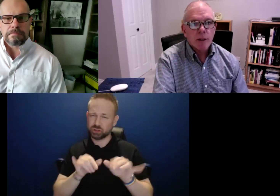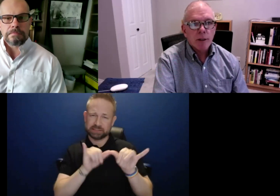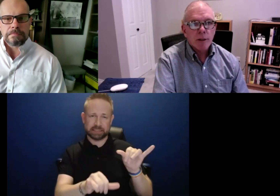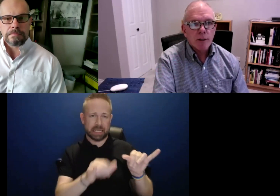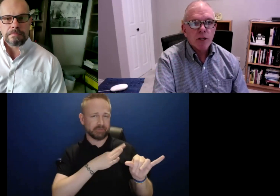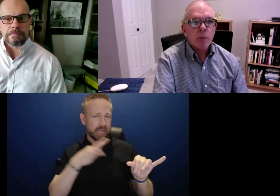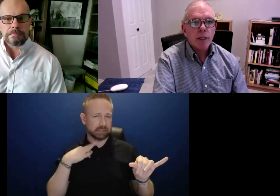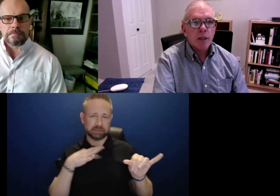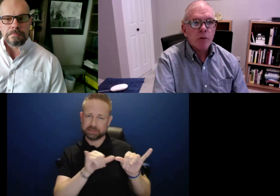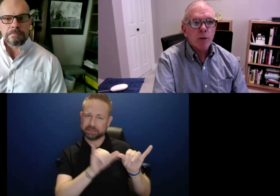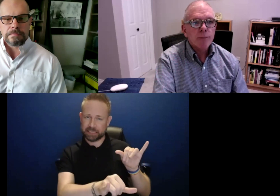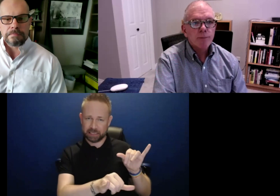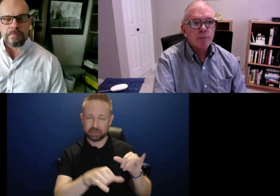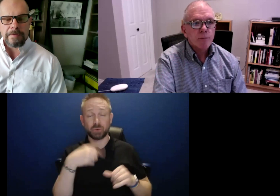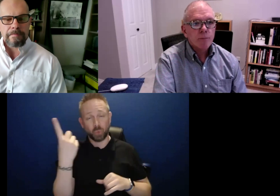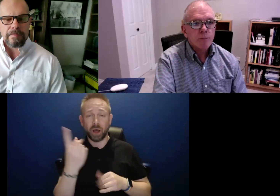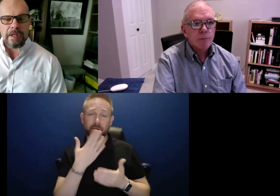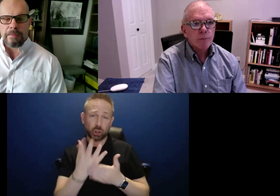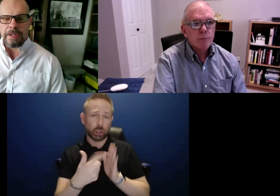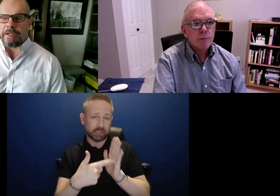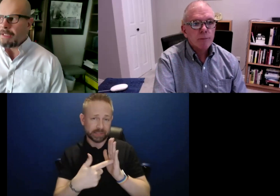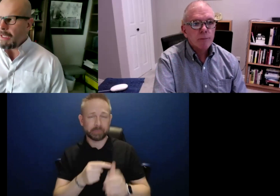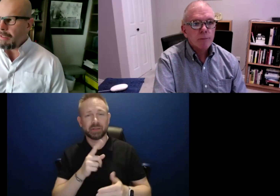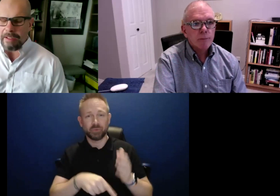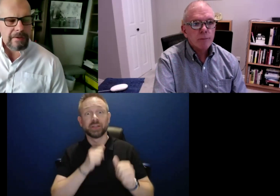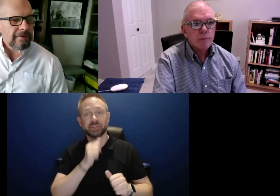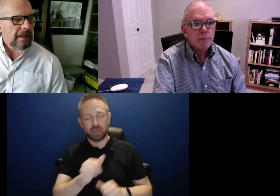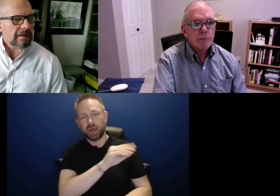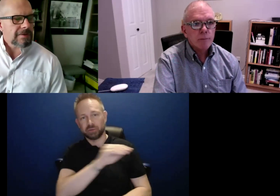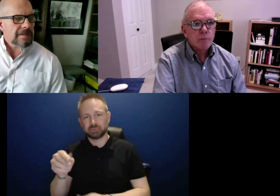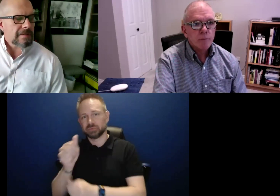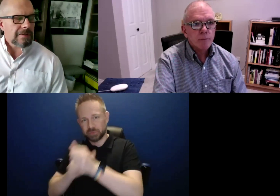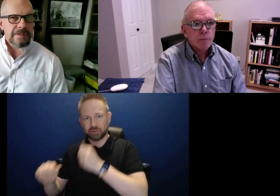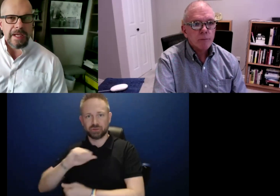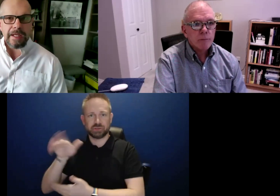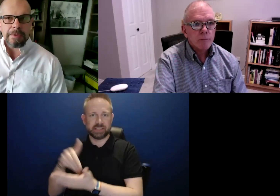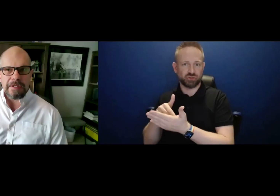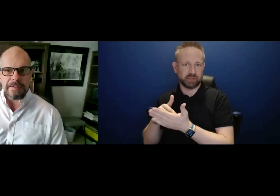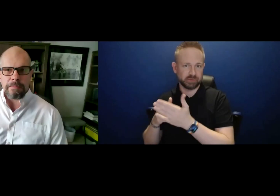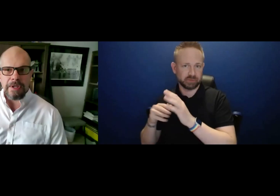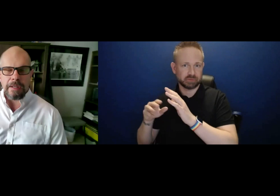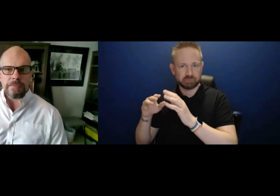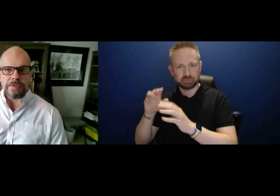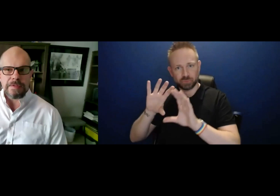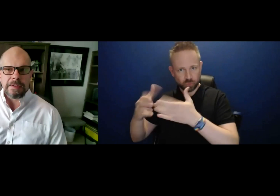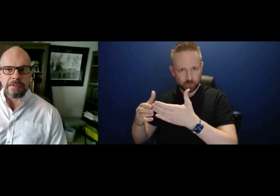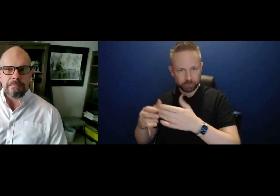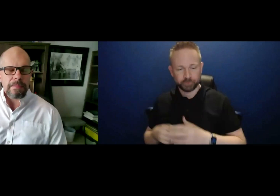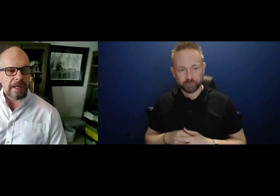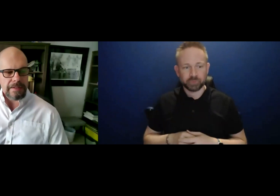example I can give you. Thank you, Mike. And if I can, I'll just, I'll just add, because sometimes